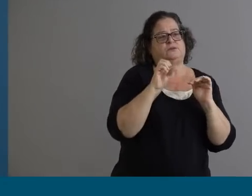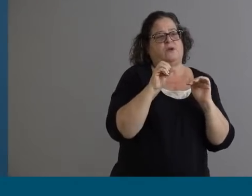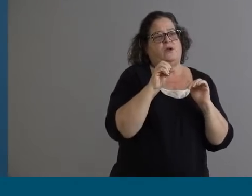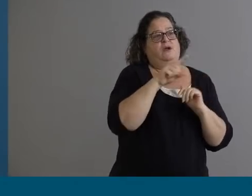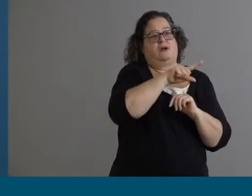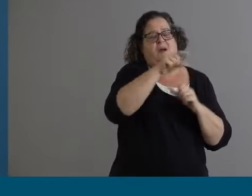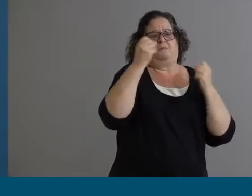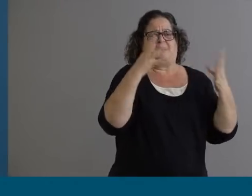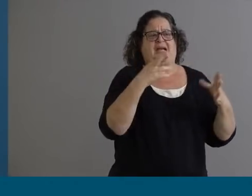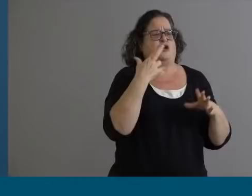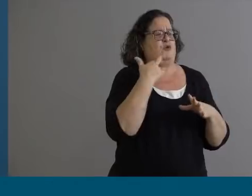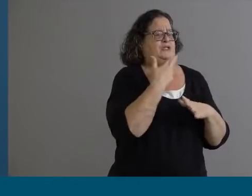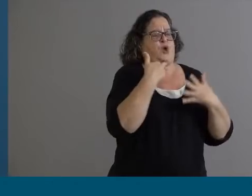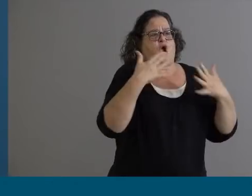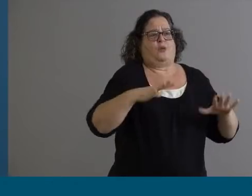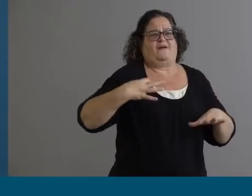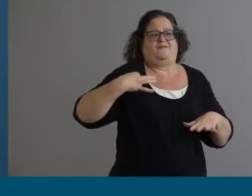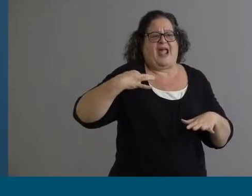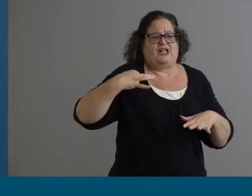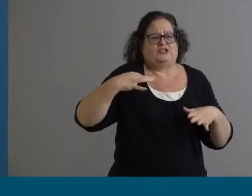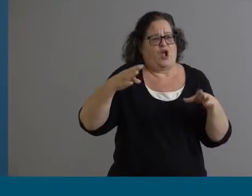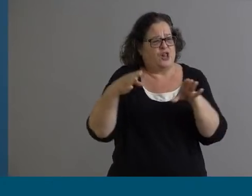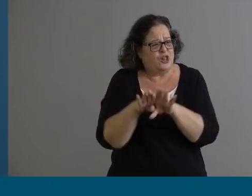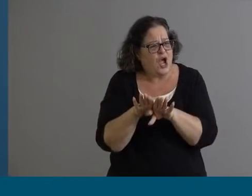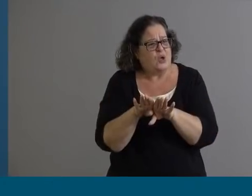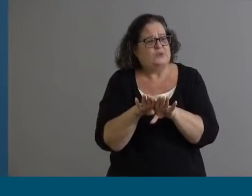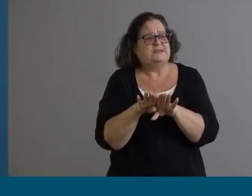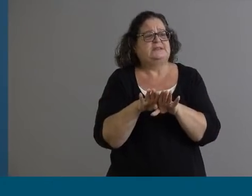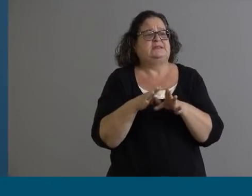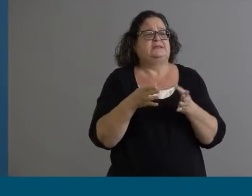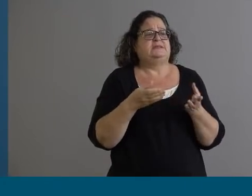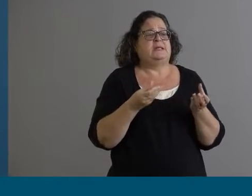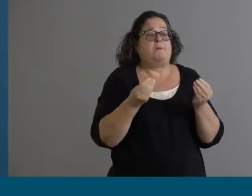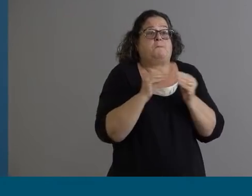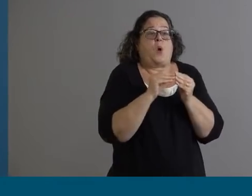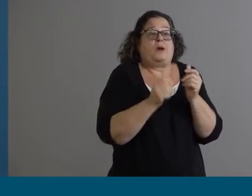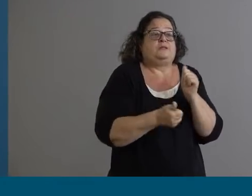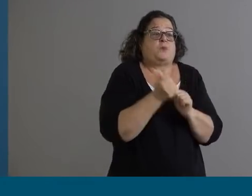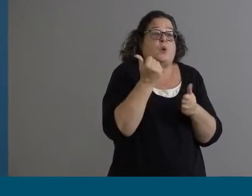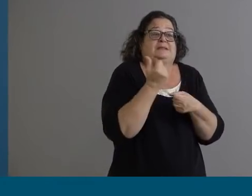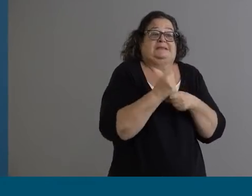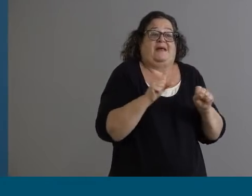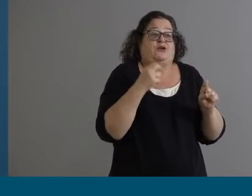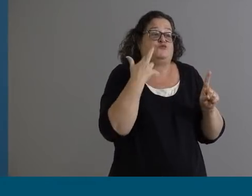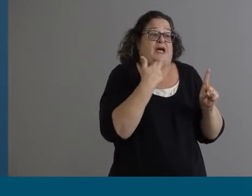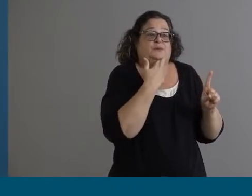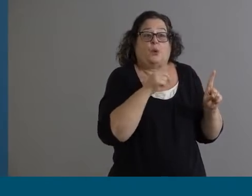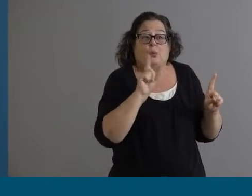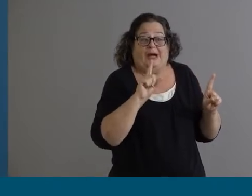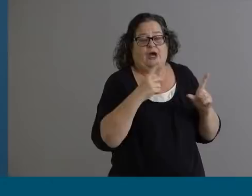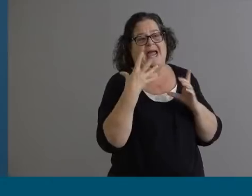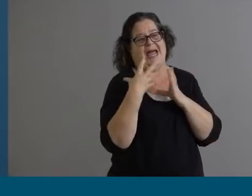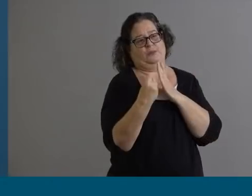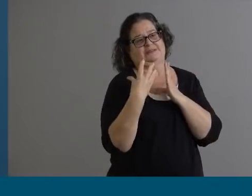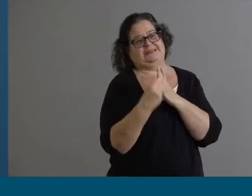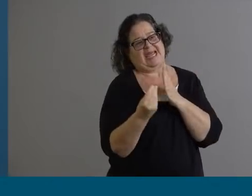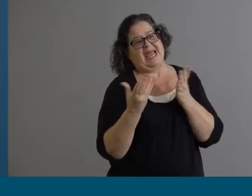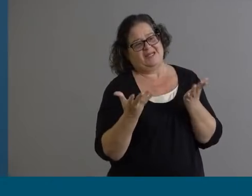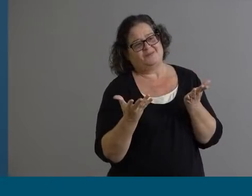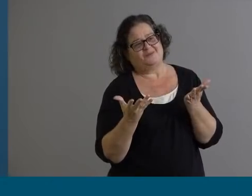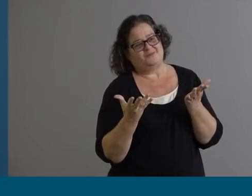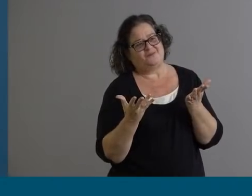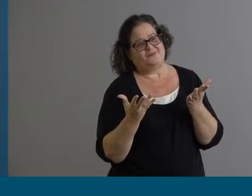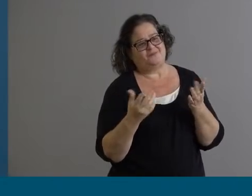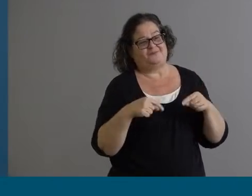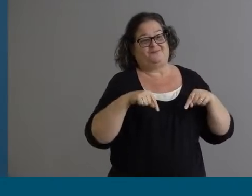at the risk profiles, to eat outside. And there are many beautiful parts in our state where you can